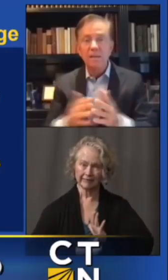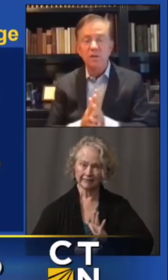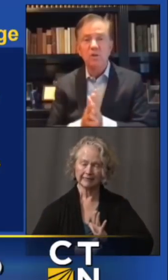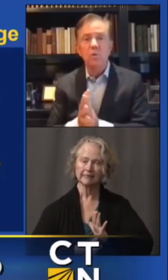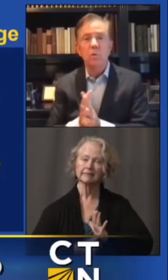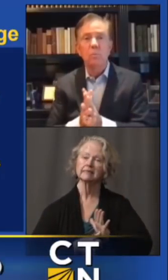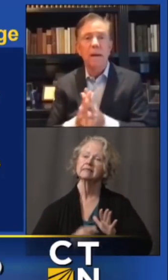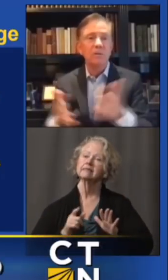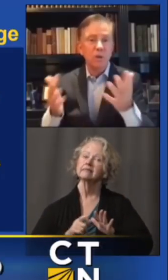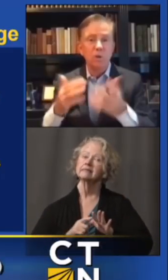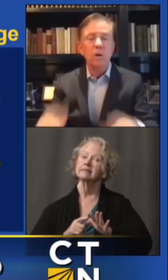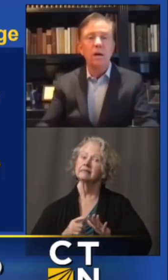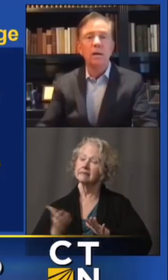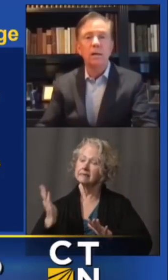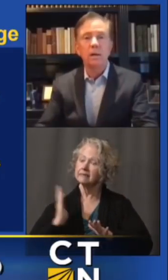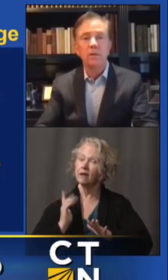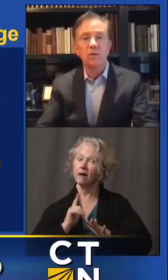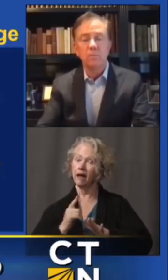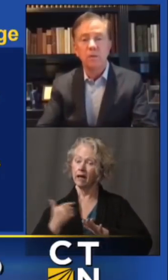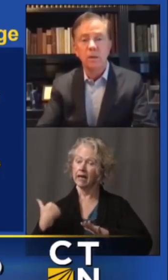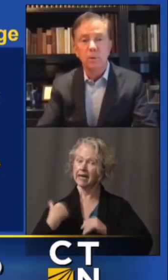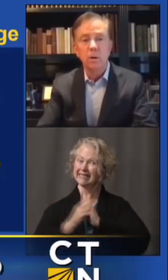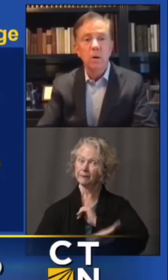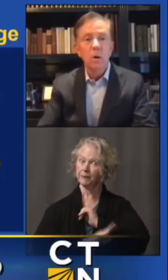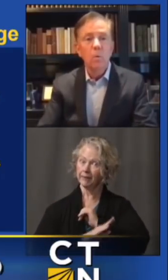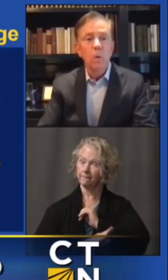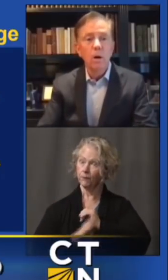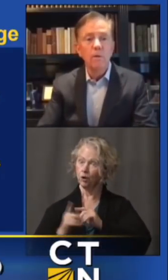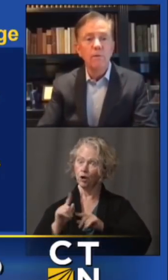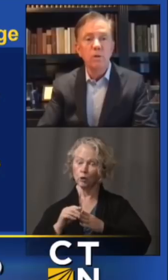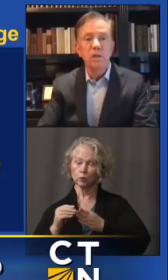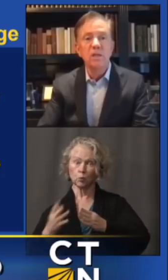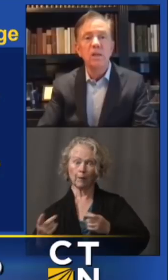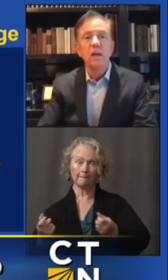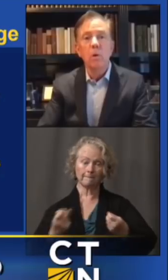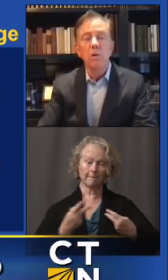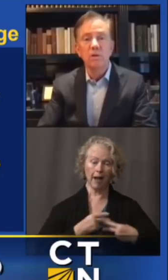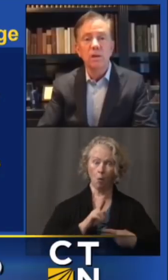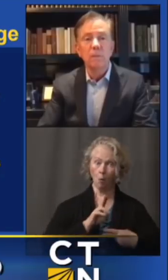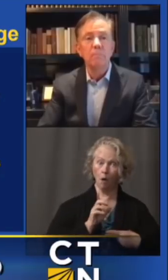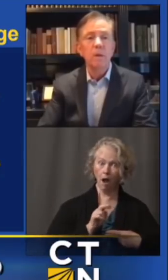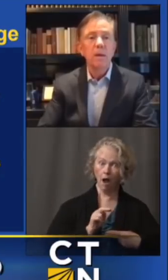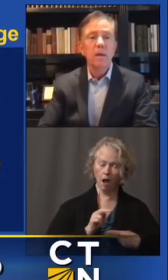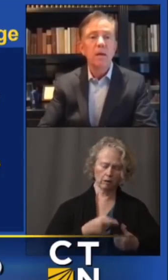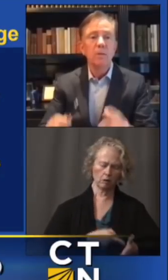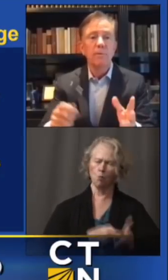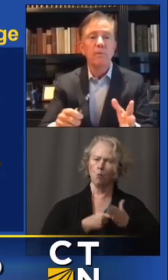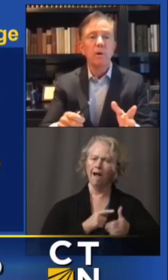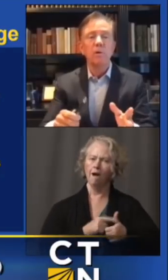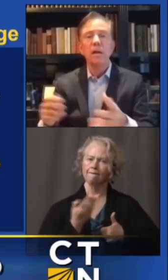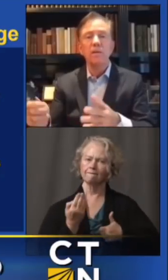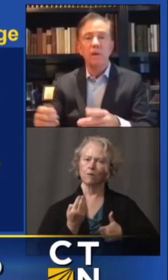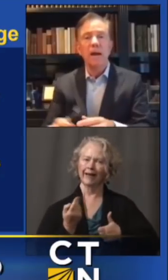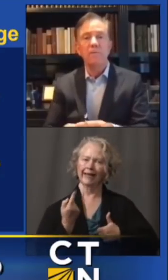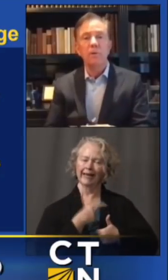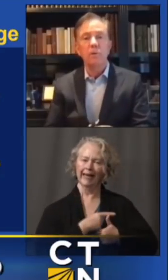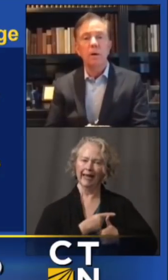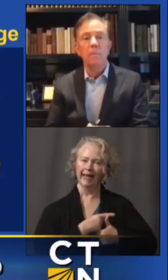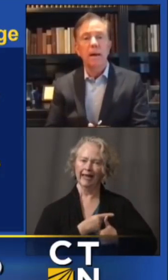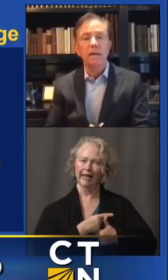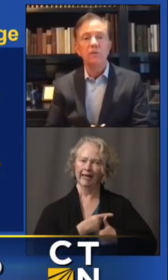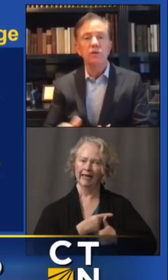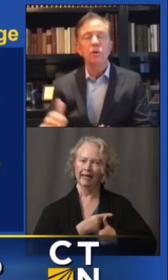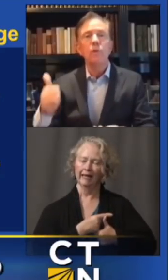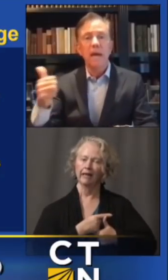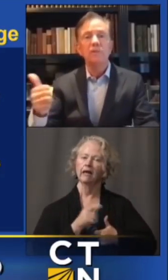back to school, back to UConn in September. One, a 14-day quarantine, either before you leave or after you come